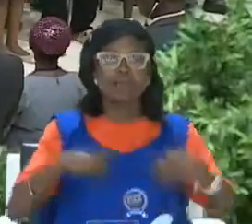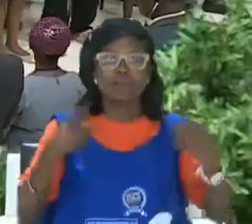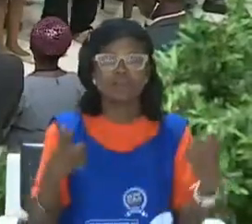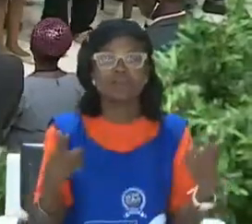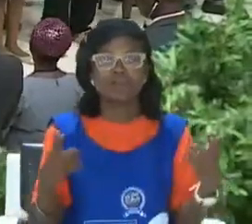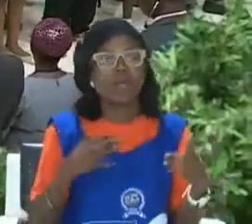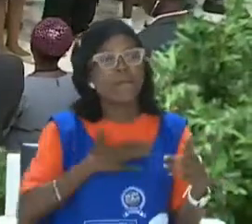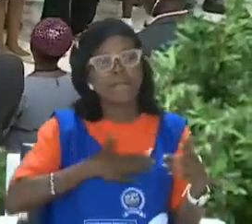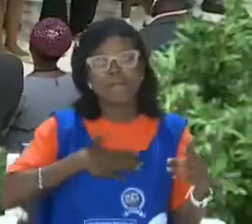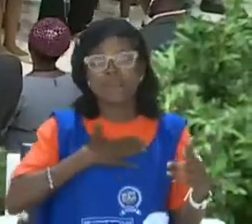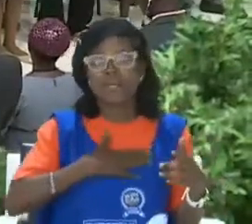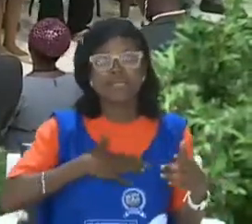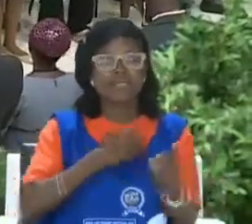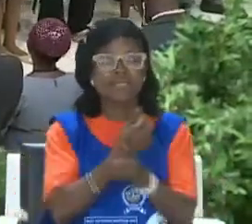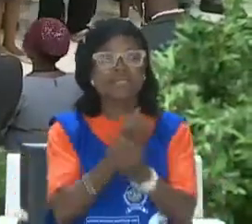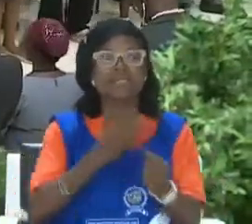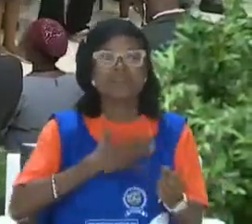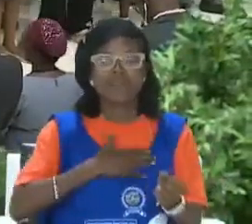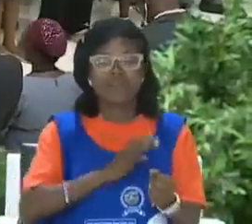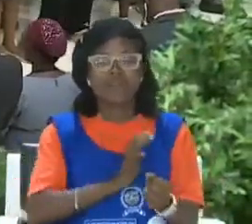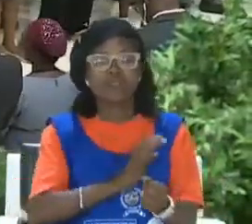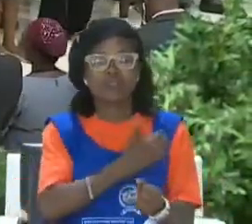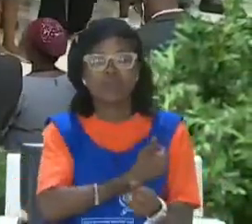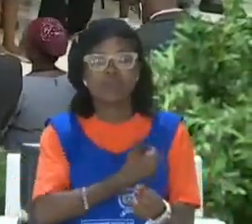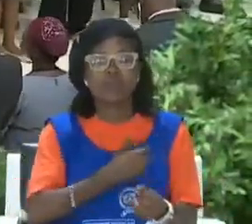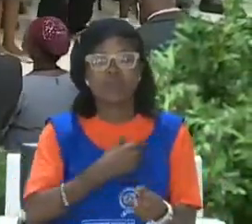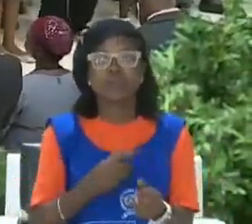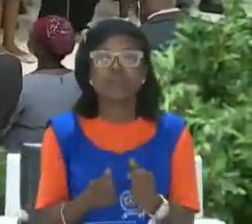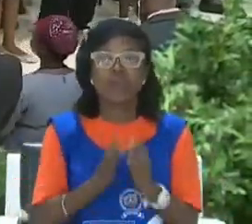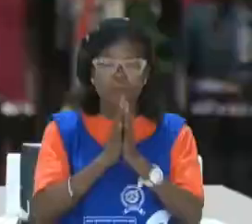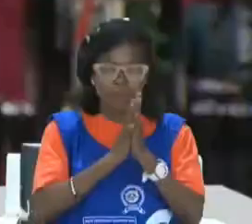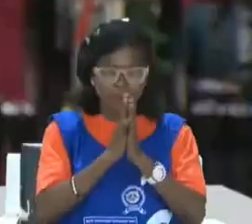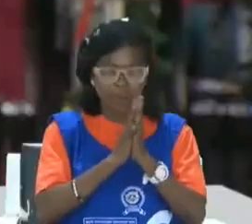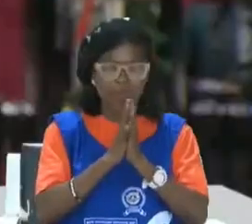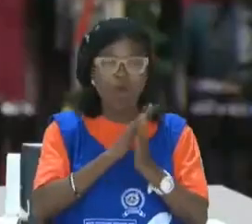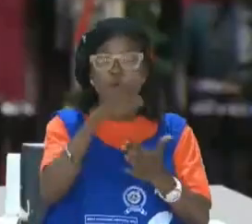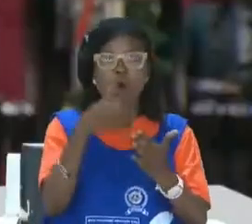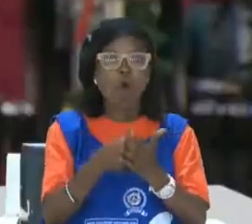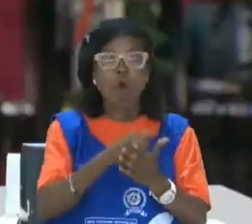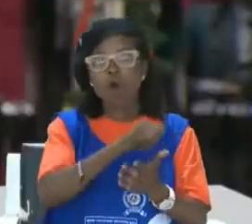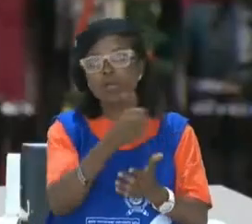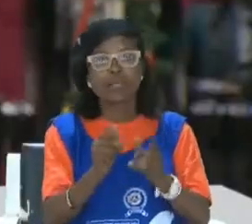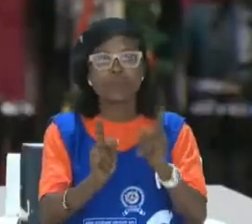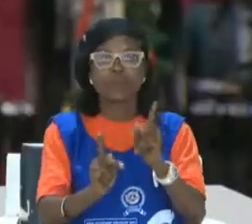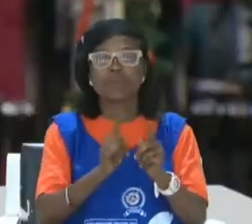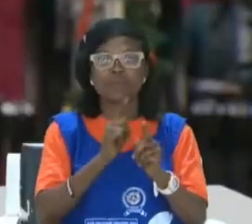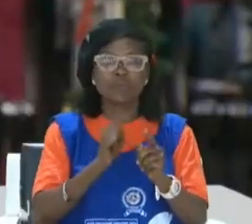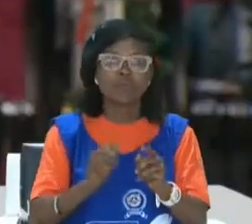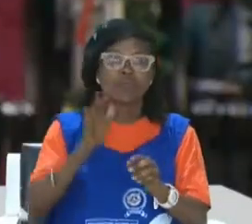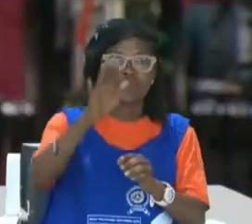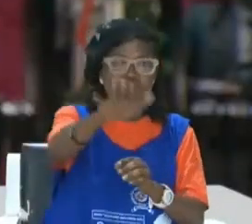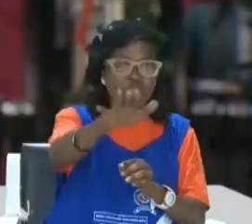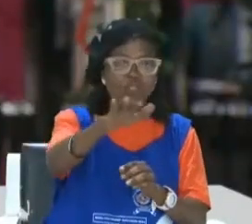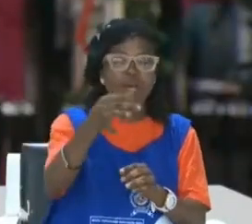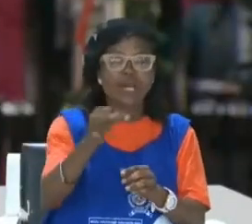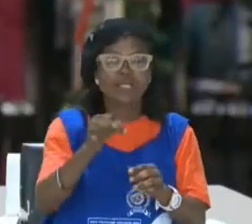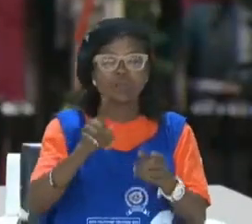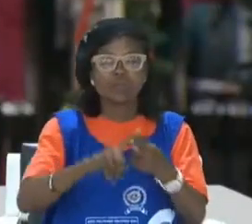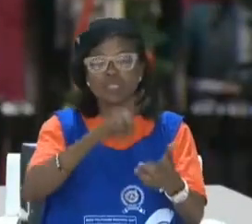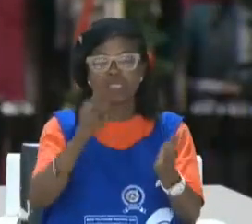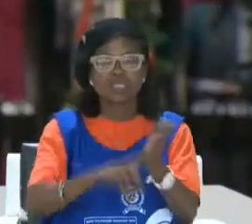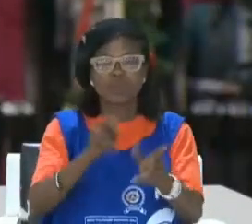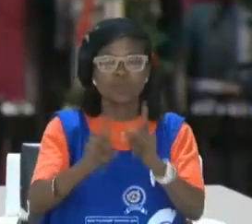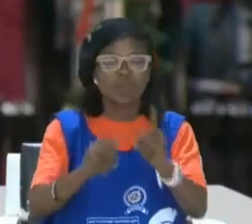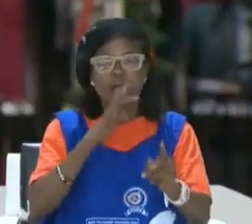Please save my soul. Go ahead, pray. And the rest of us, let's stretch our hands towards these people and intercede for